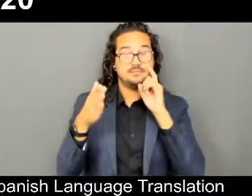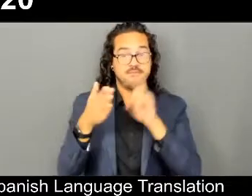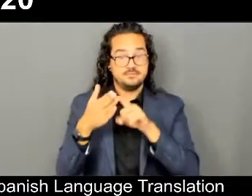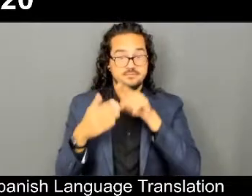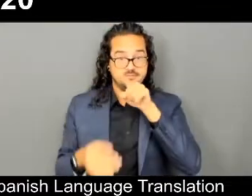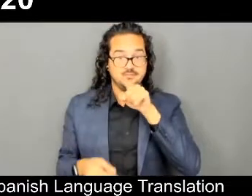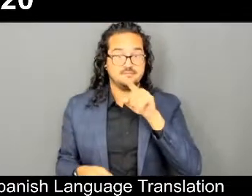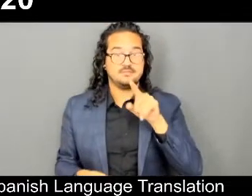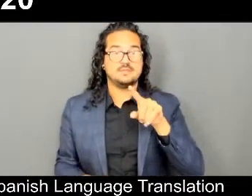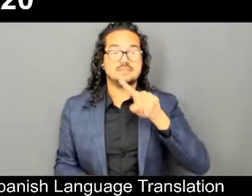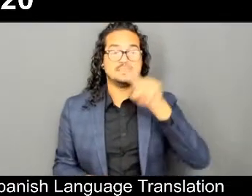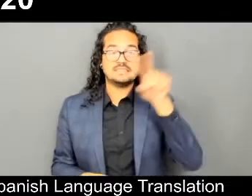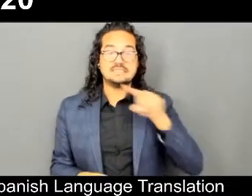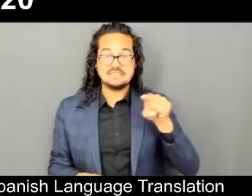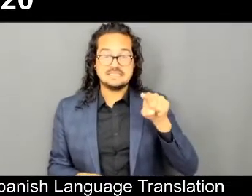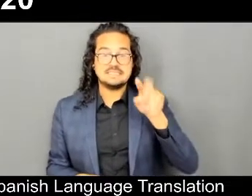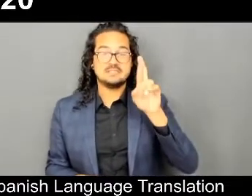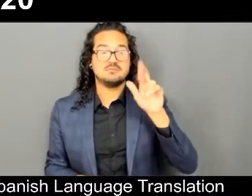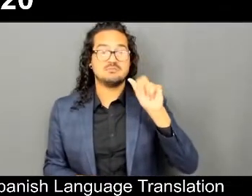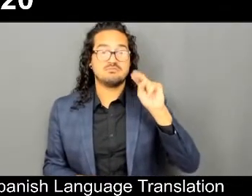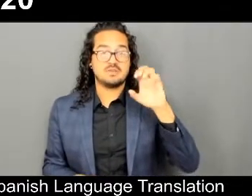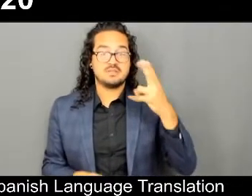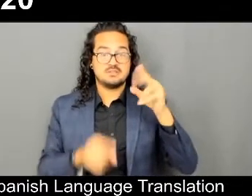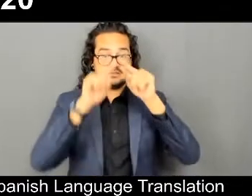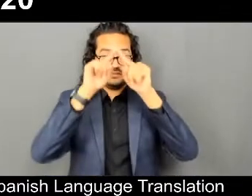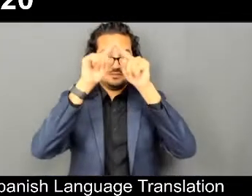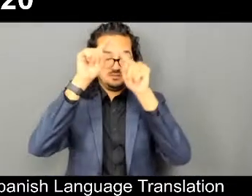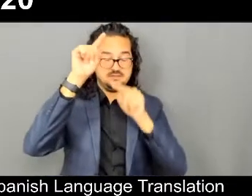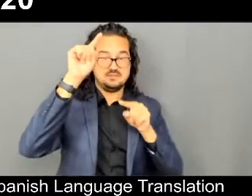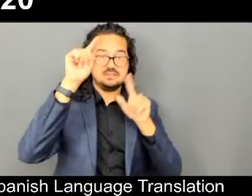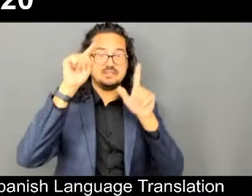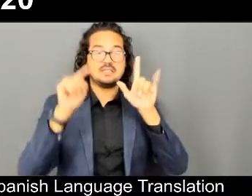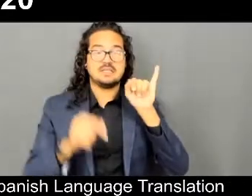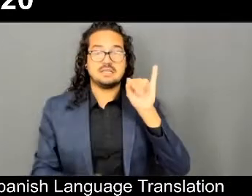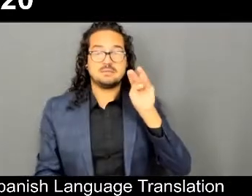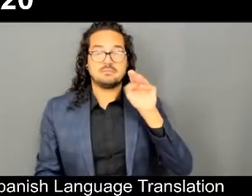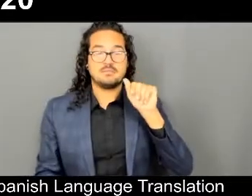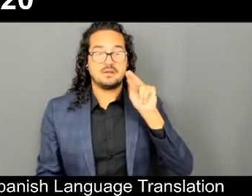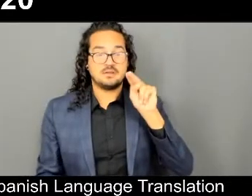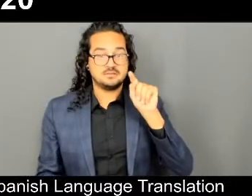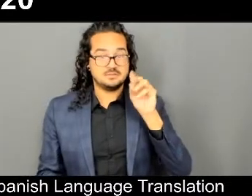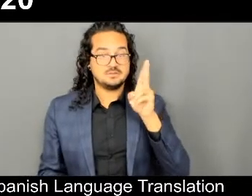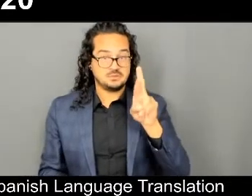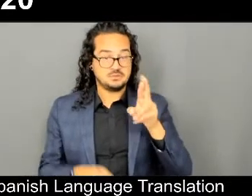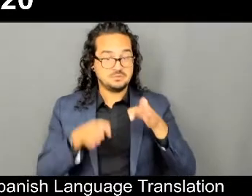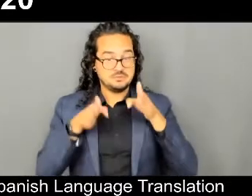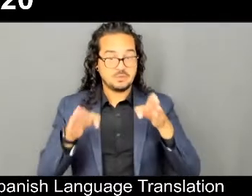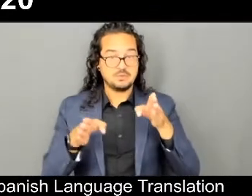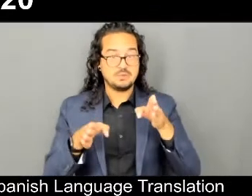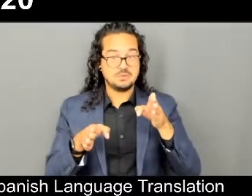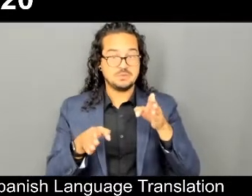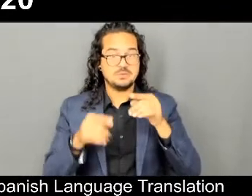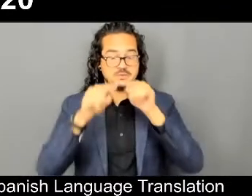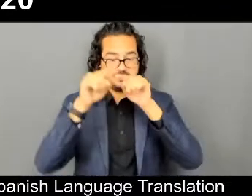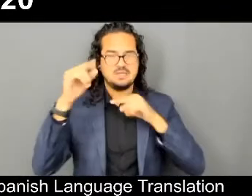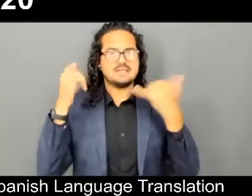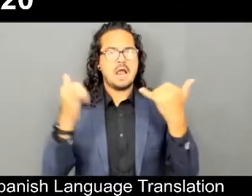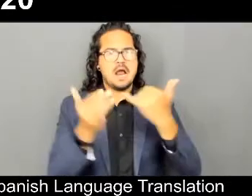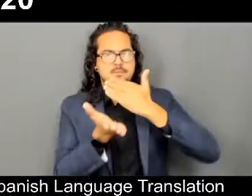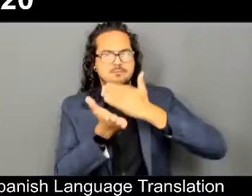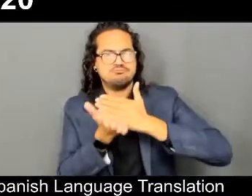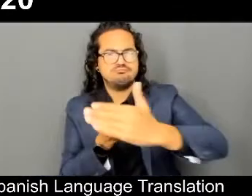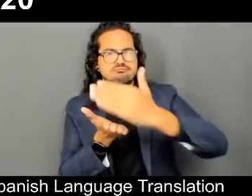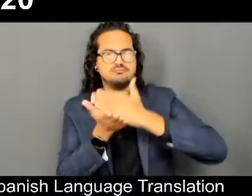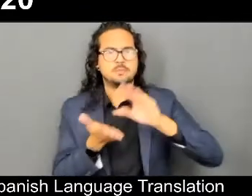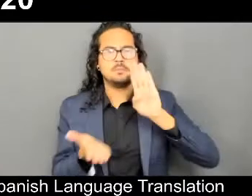Road. One of the operations we're looking at today is actually to do some more some burning along Limitor Road in that